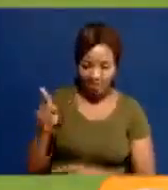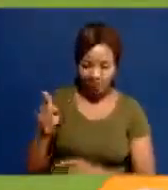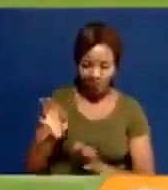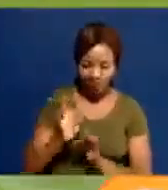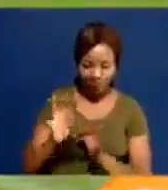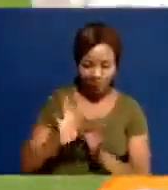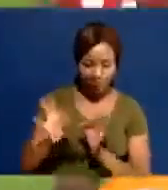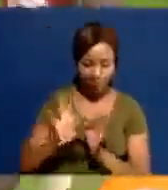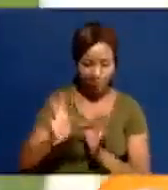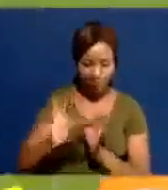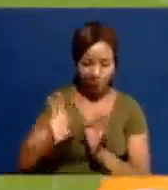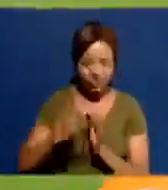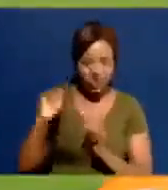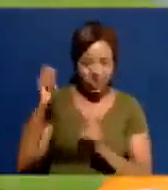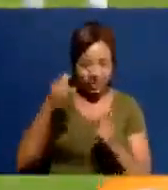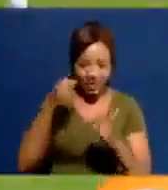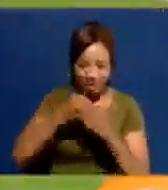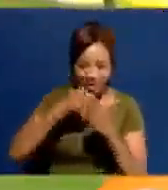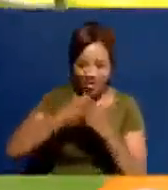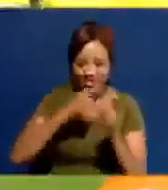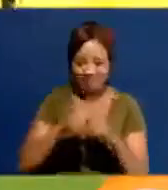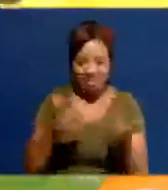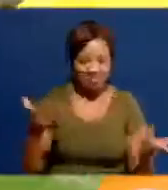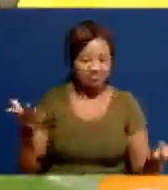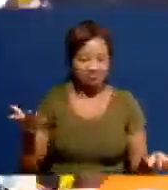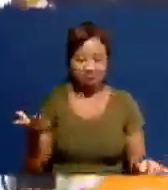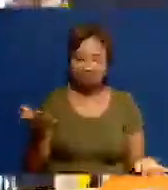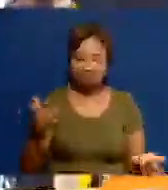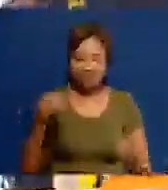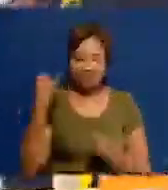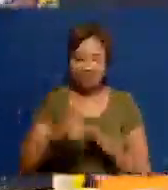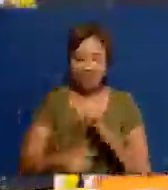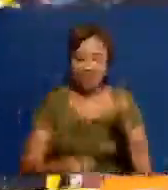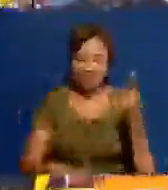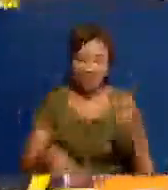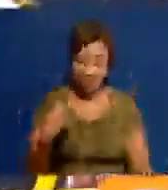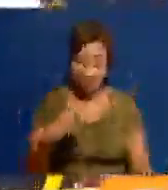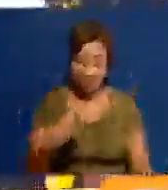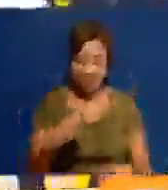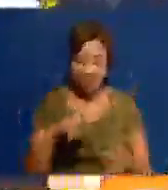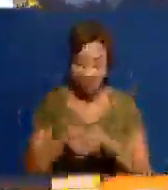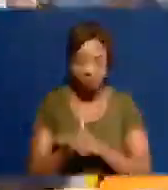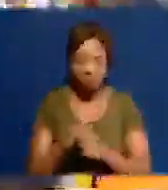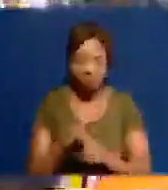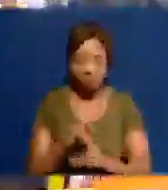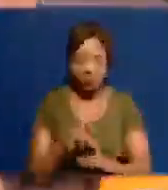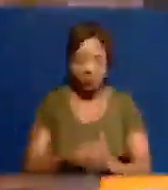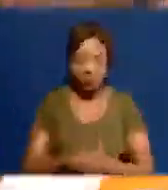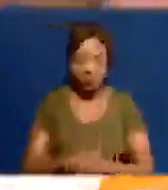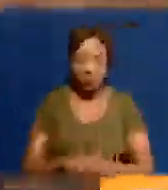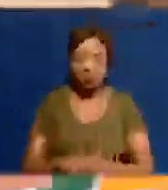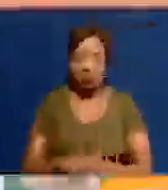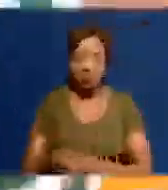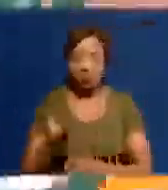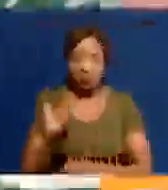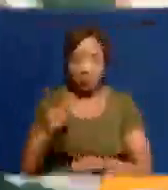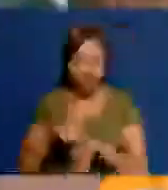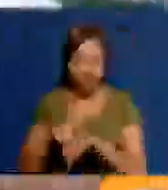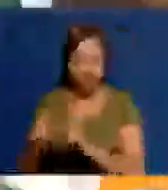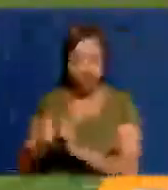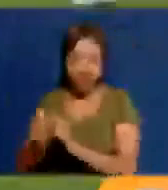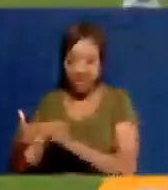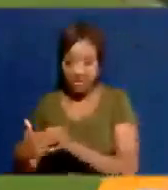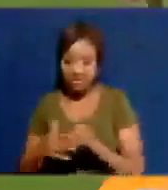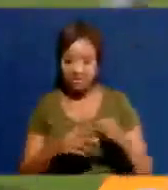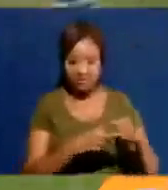in sight. The Kenyans are grasping in the air, and Nyamunda scores the third try for Zimbabwe, 19-7 with the conversion